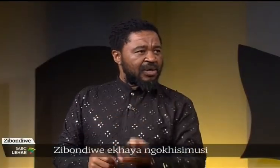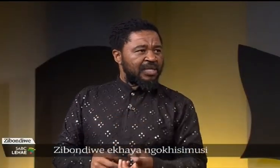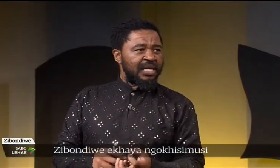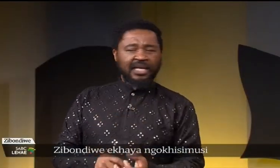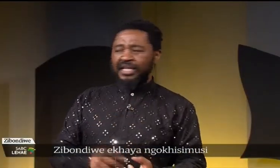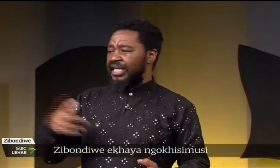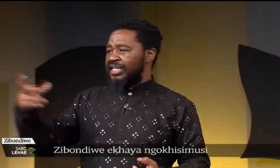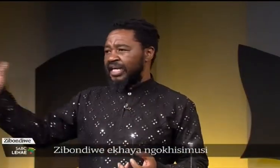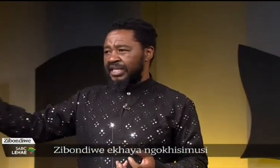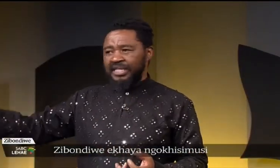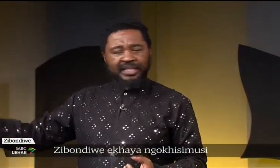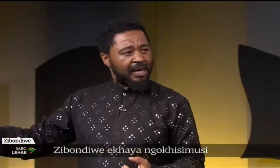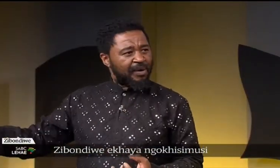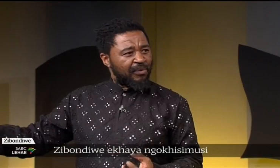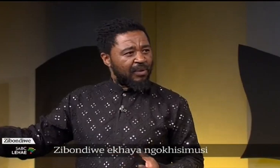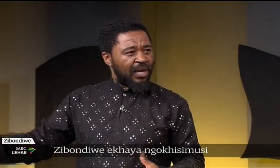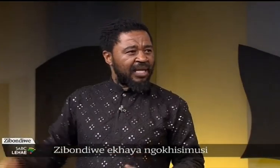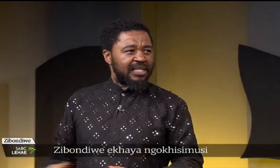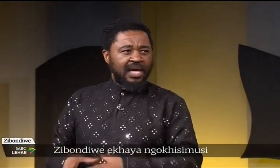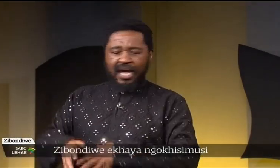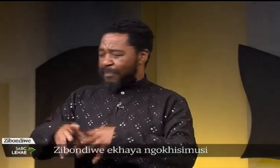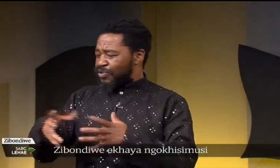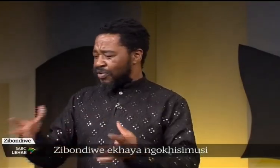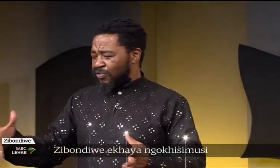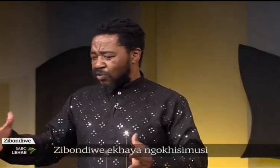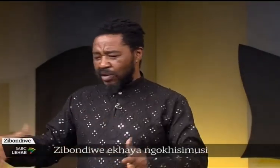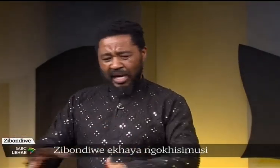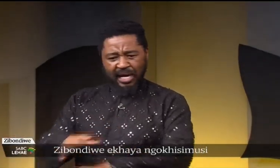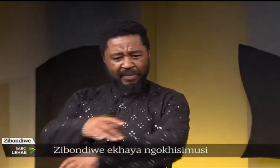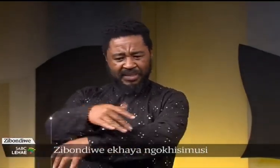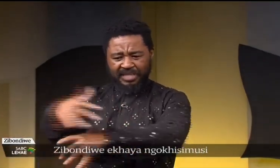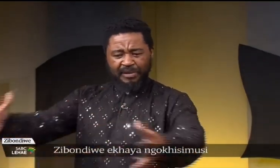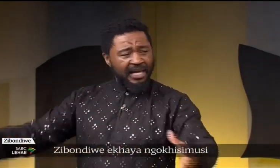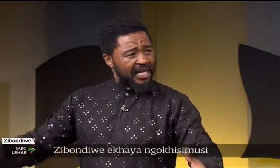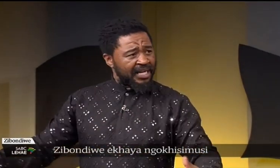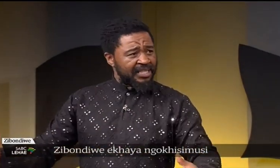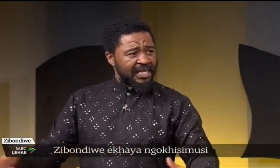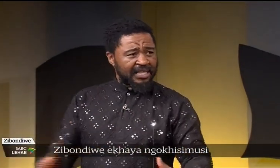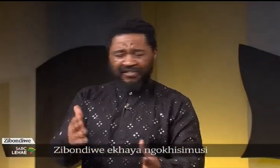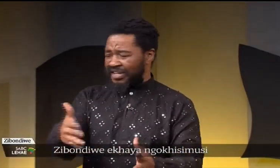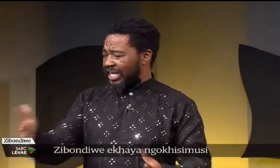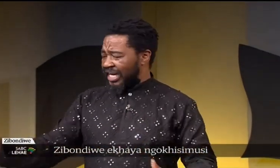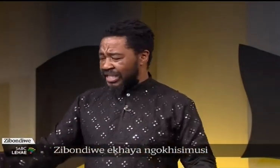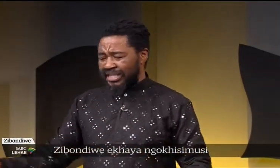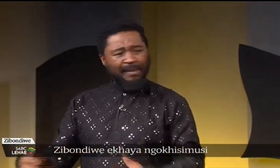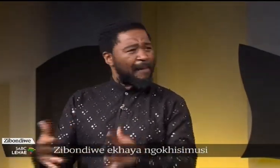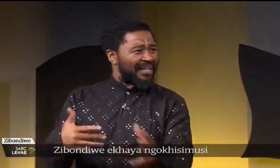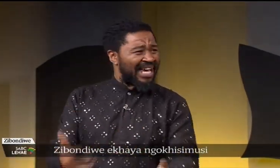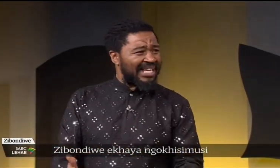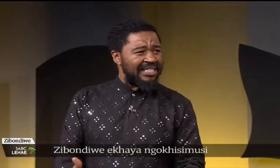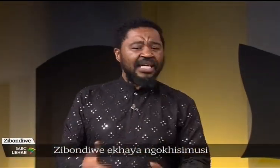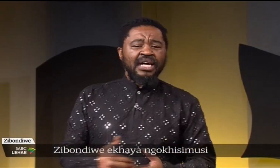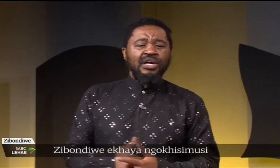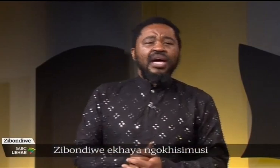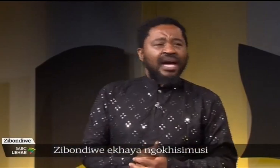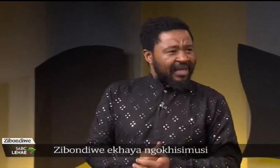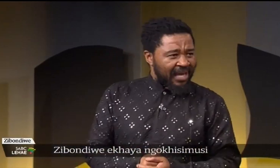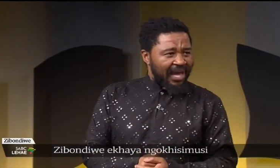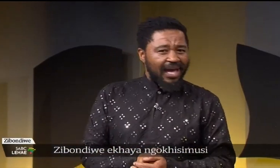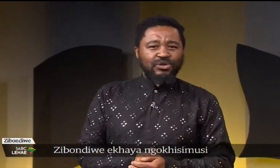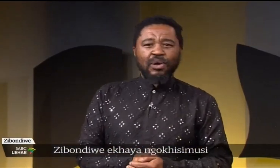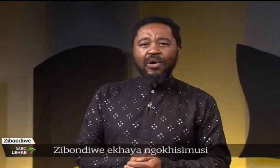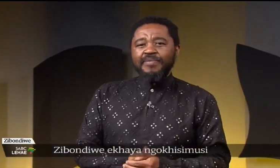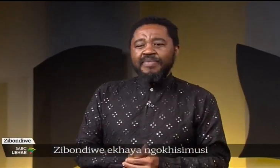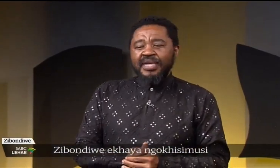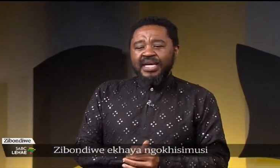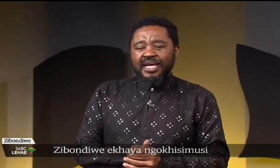spaces. Okay. In English, in Durban, where we had a beautiful display, and then again, different curries, nama biryani.